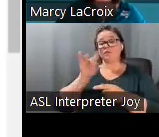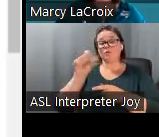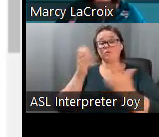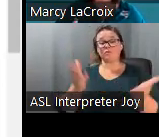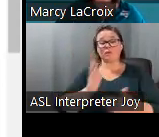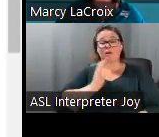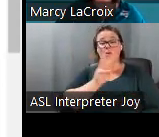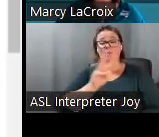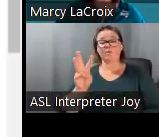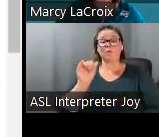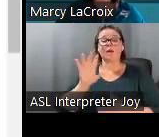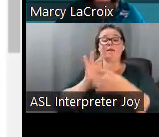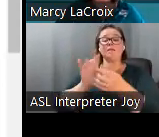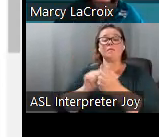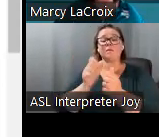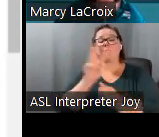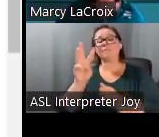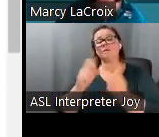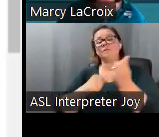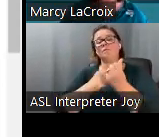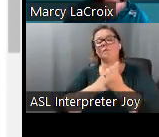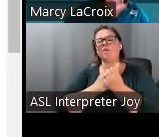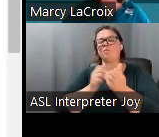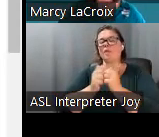connection to websites supported by the Hub. And Jack